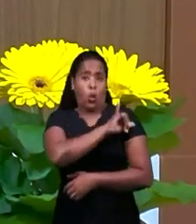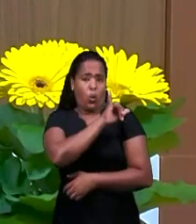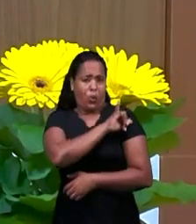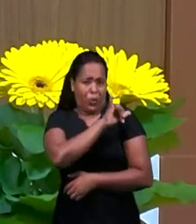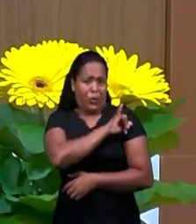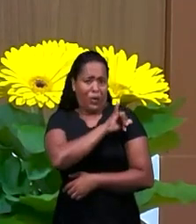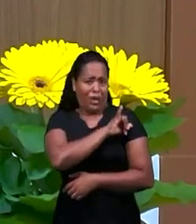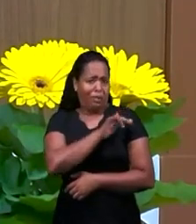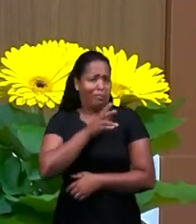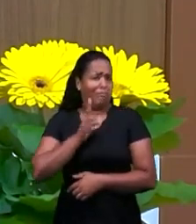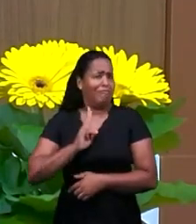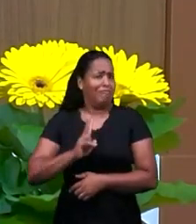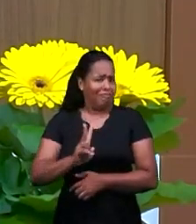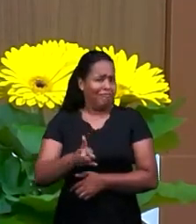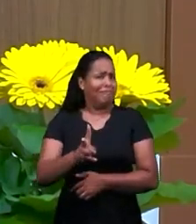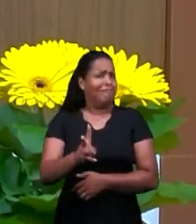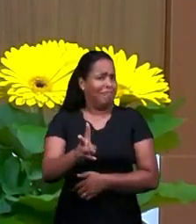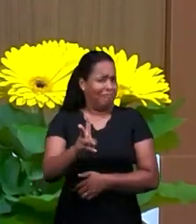always,